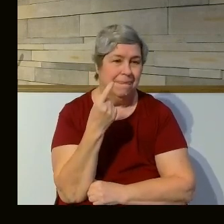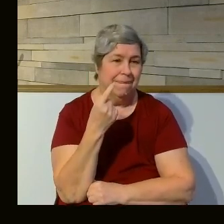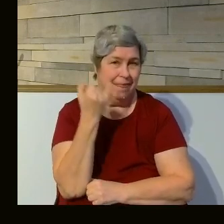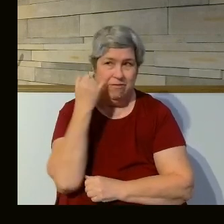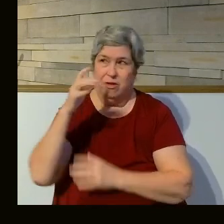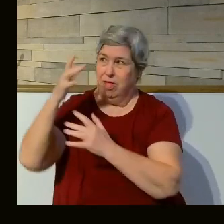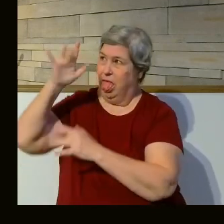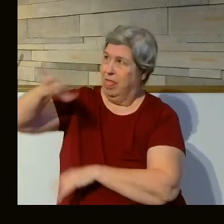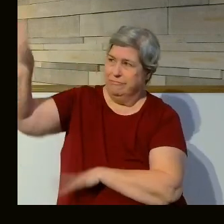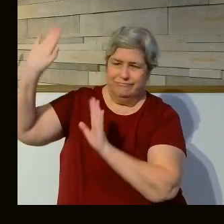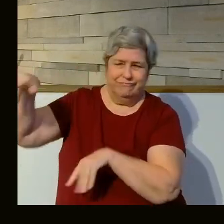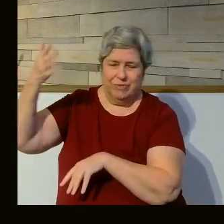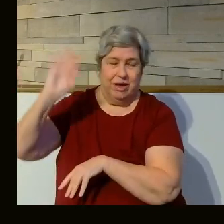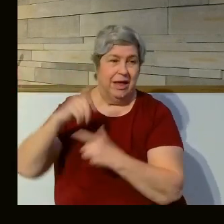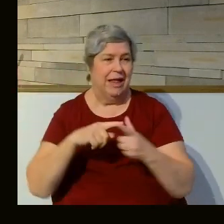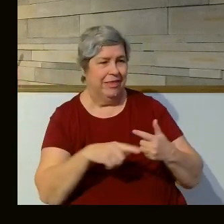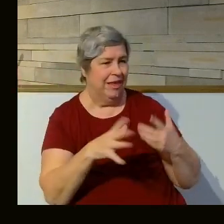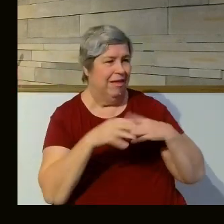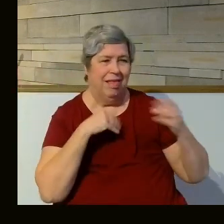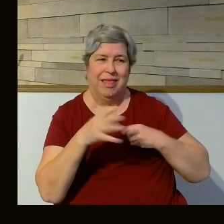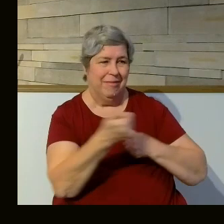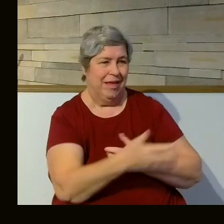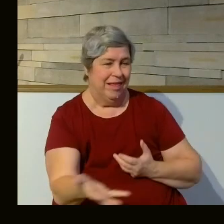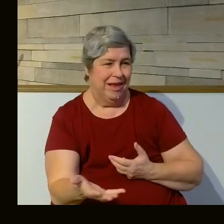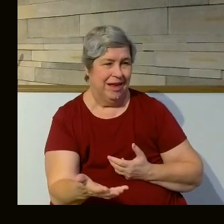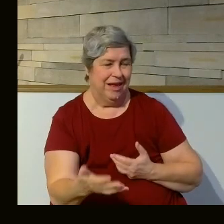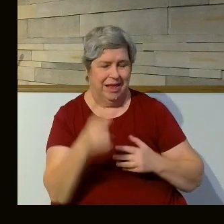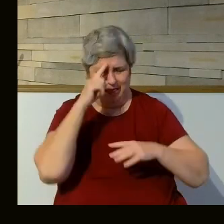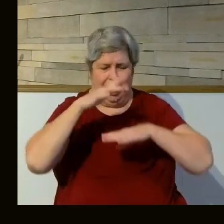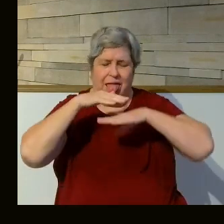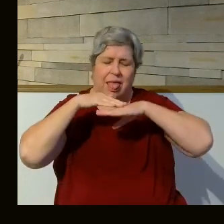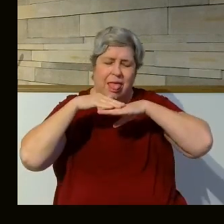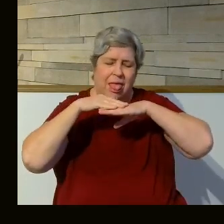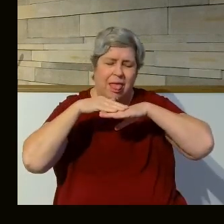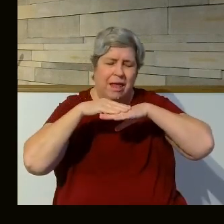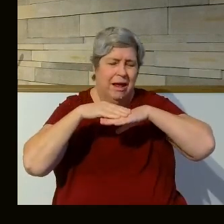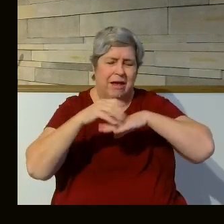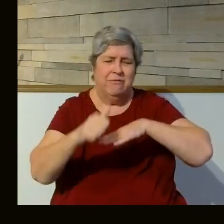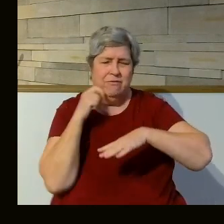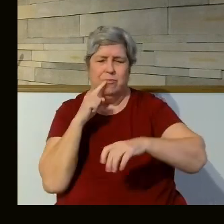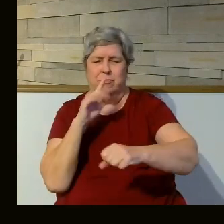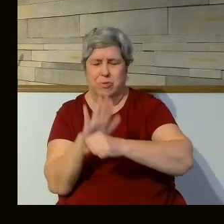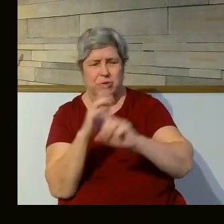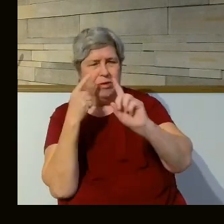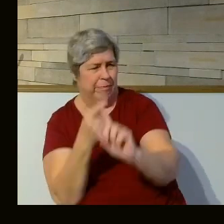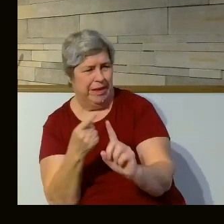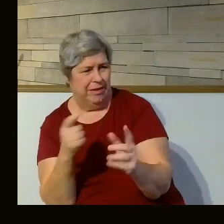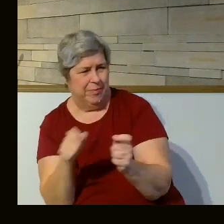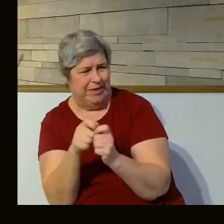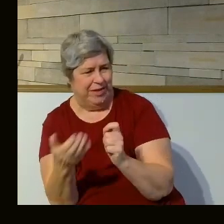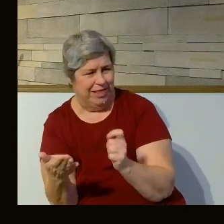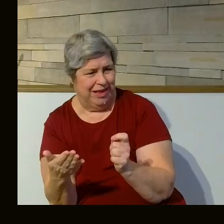Folks, shallow thinking like that and failure to commit to something results in the morality of